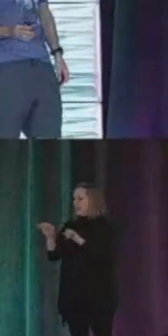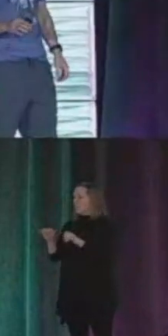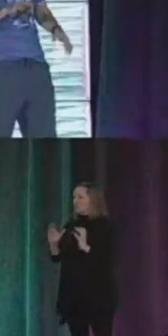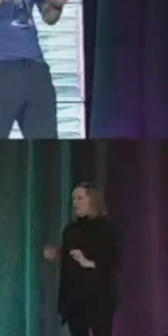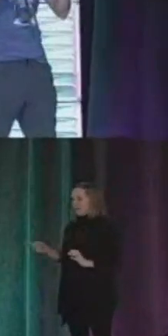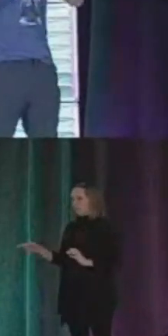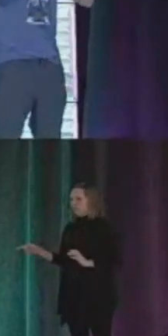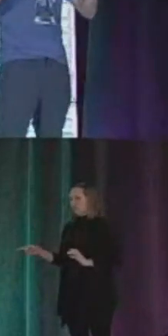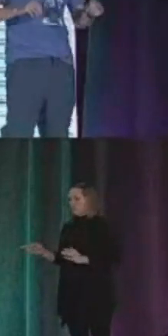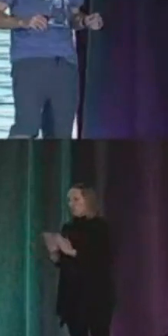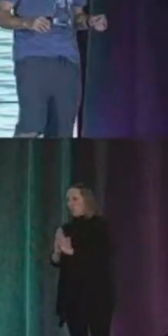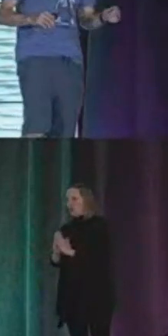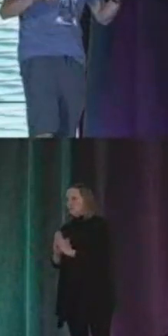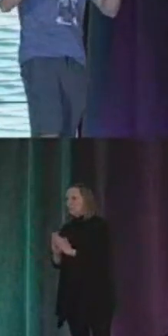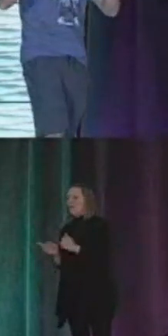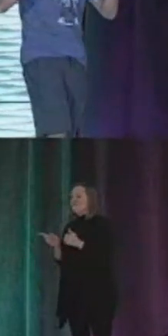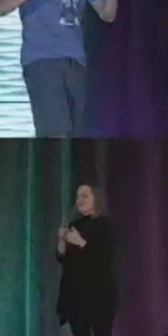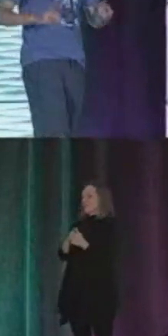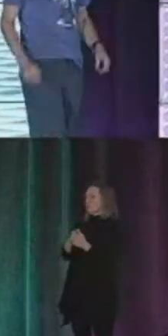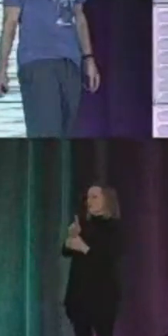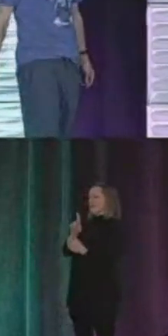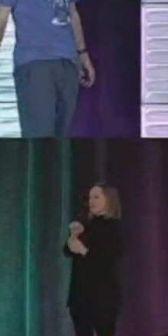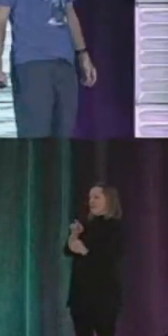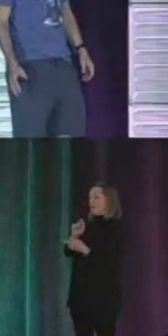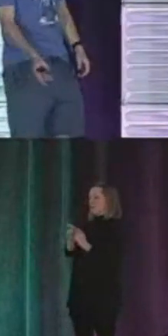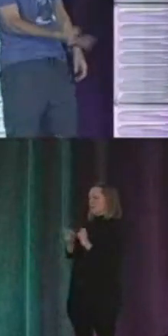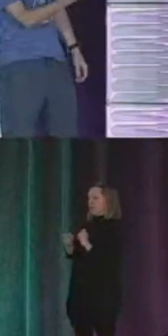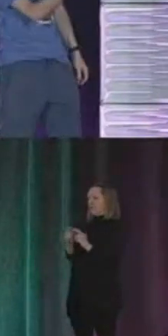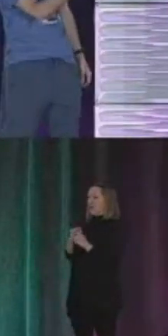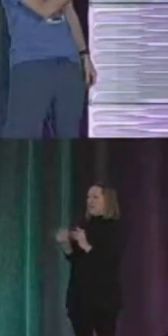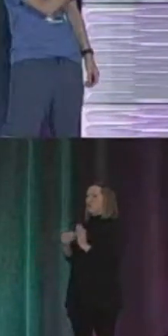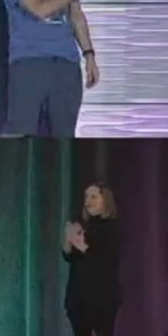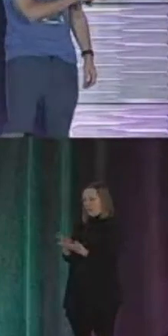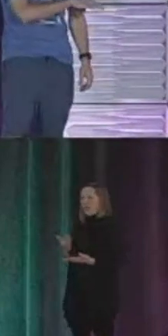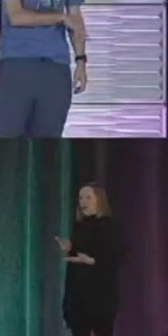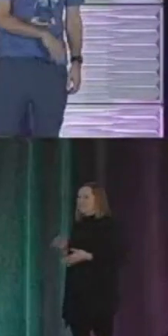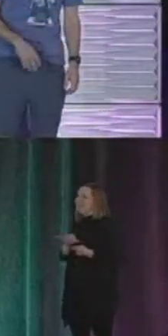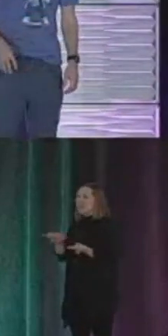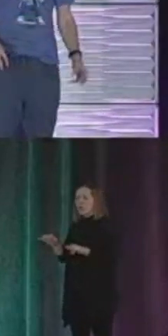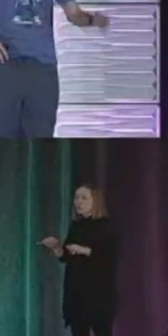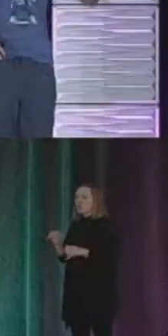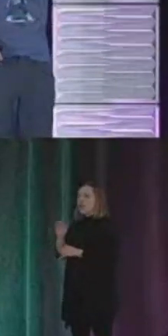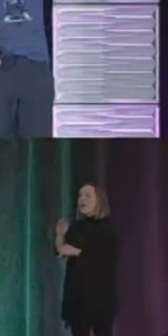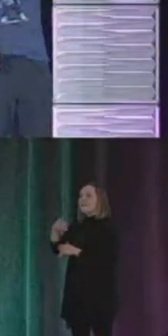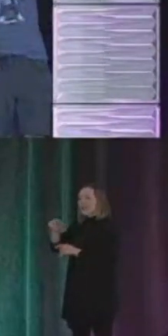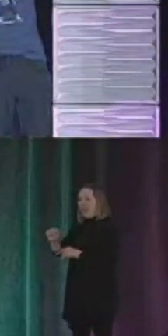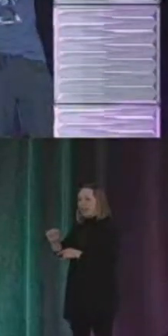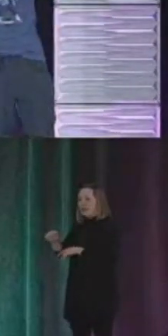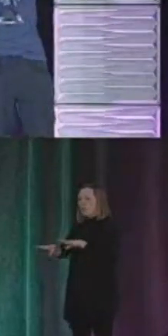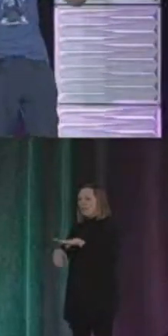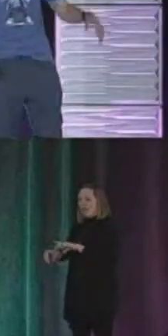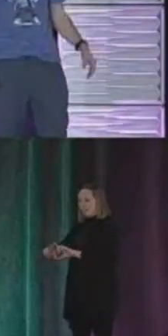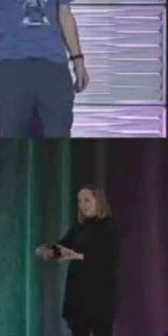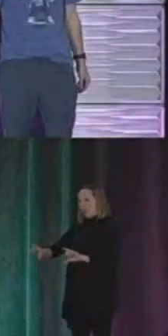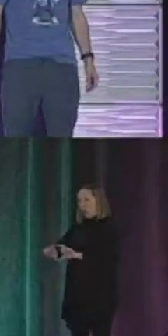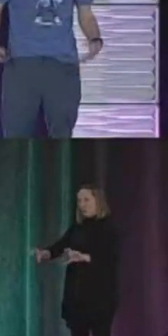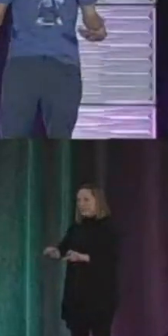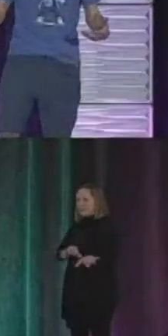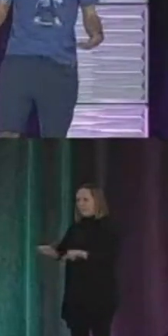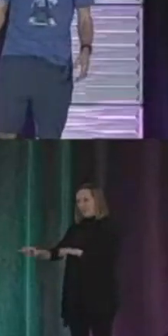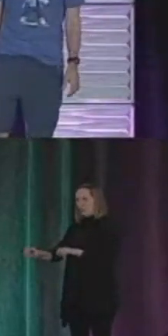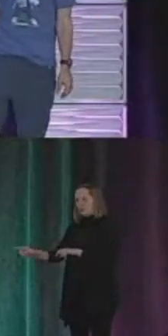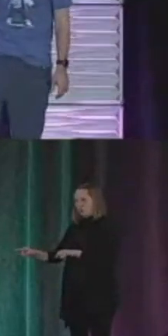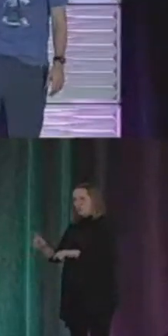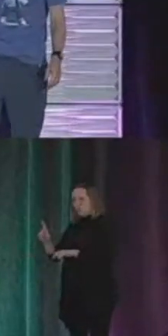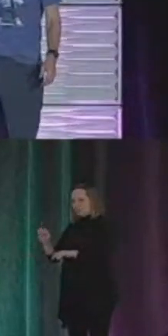client-side request, except first we do the data mutation, and then we revalidate. This is actually very similar to the MPA, where the bottom half is very similar to